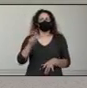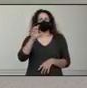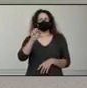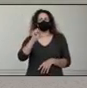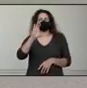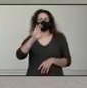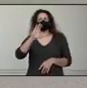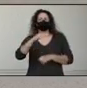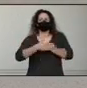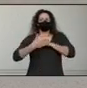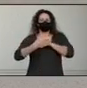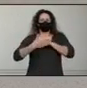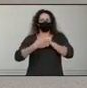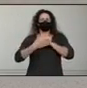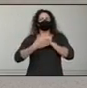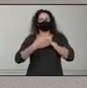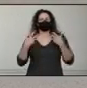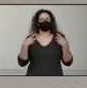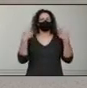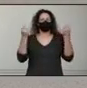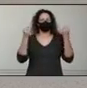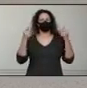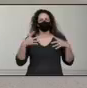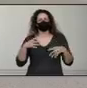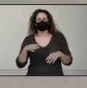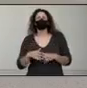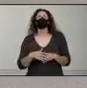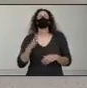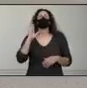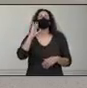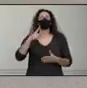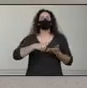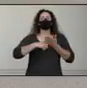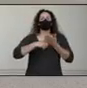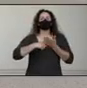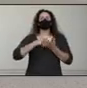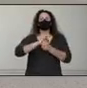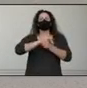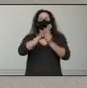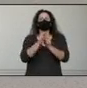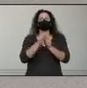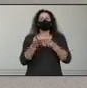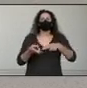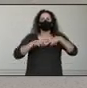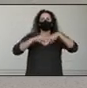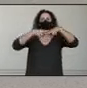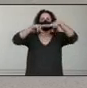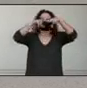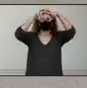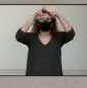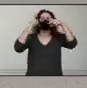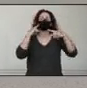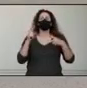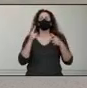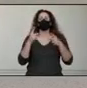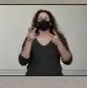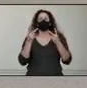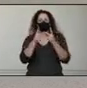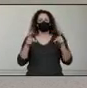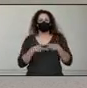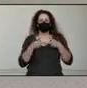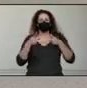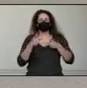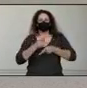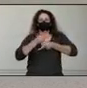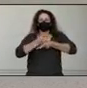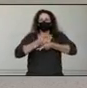speak about the rise in COVID-19 cases in congregate settings. And we have been